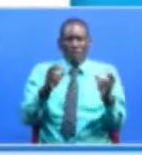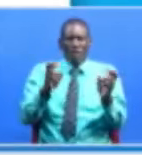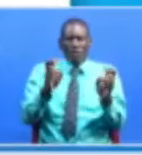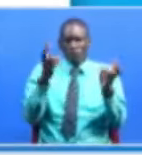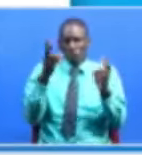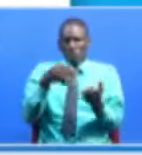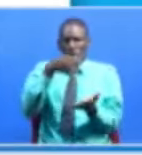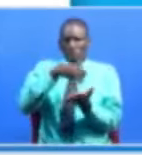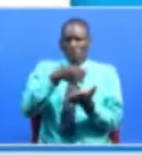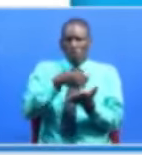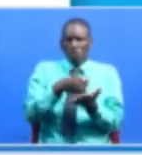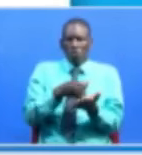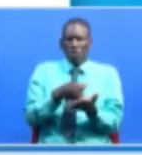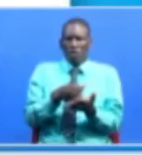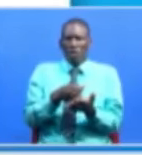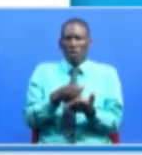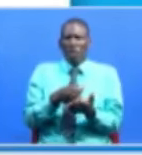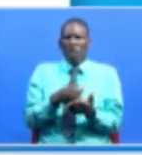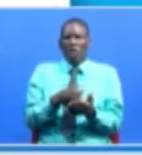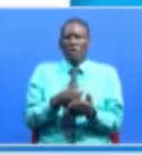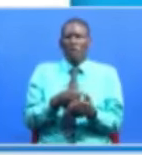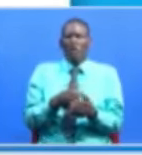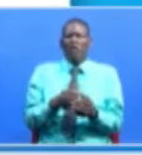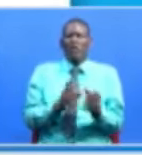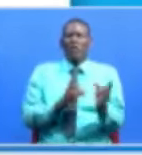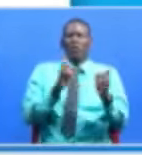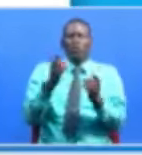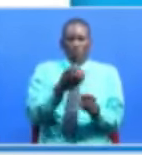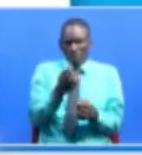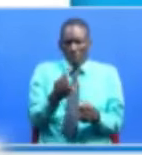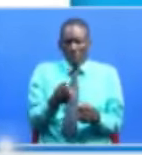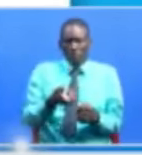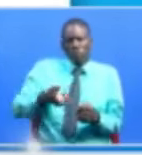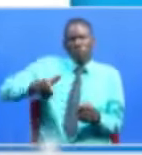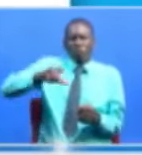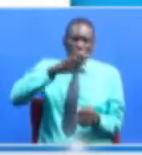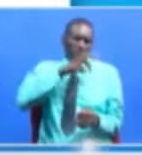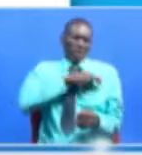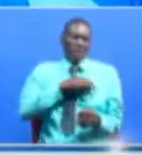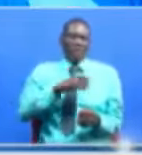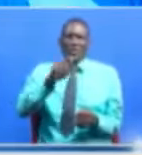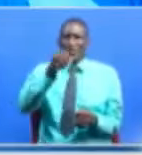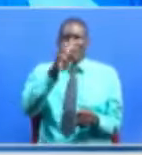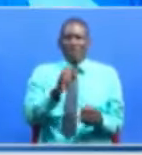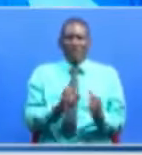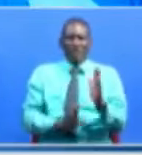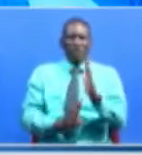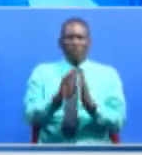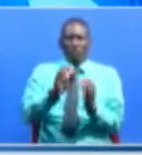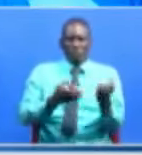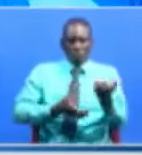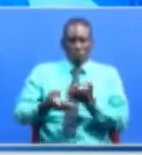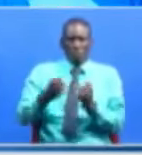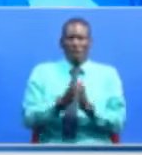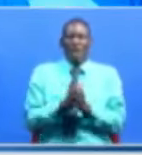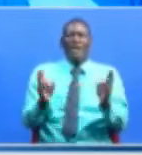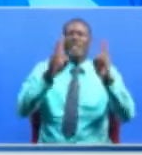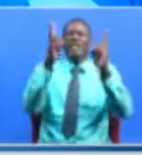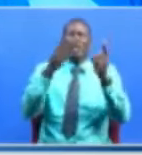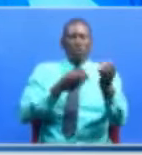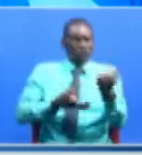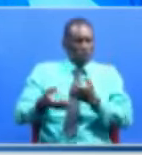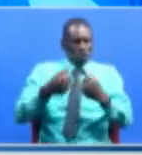including the flight of foreign capital, rising interest rates in developed economies, and global economic